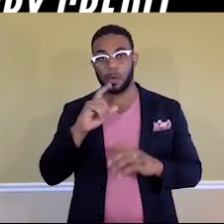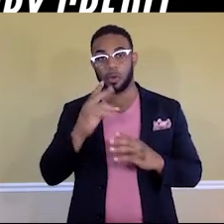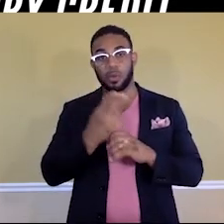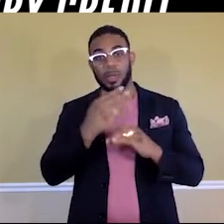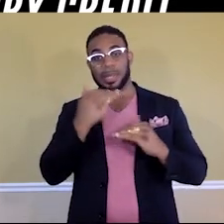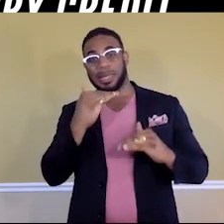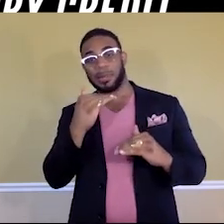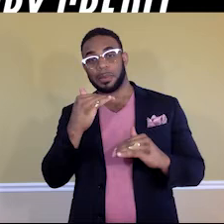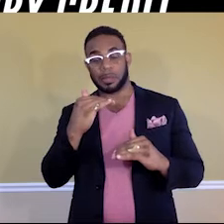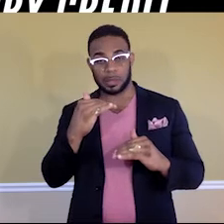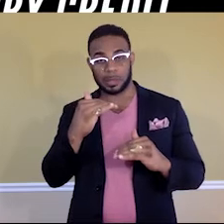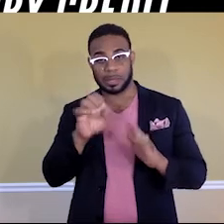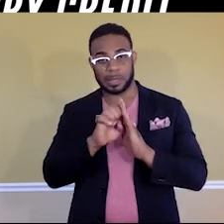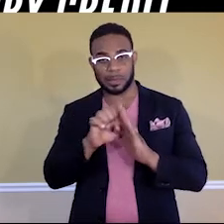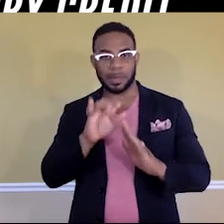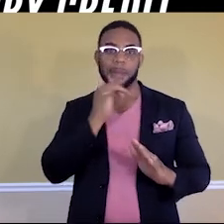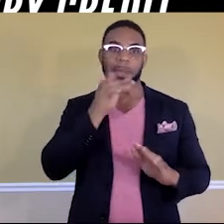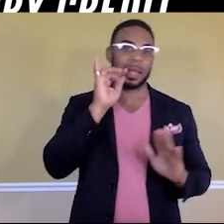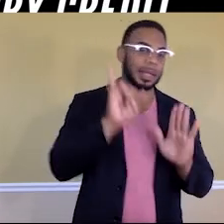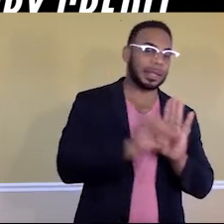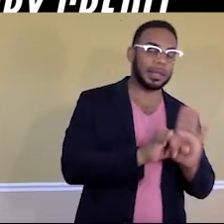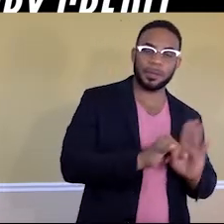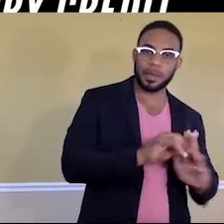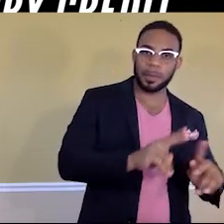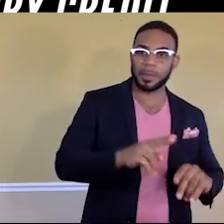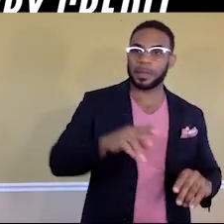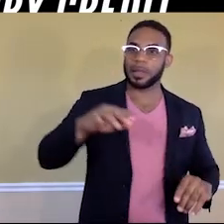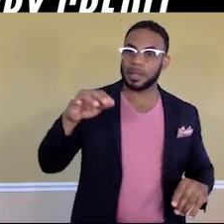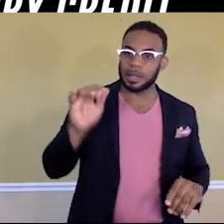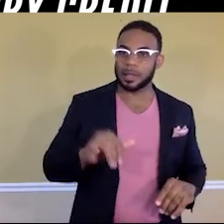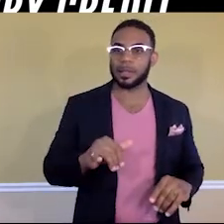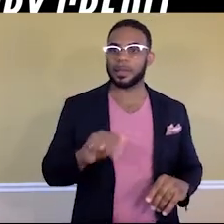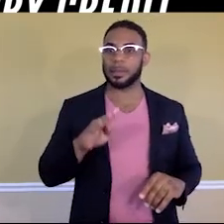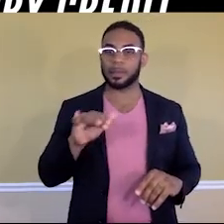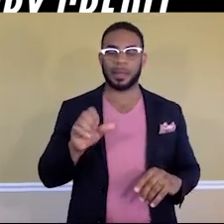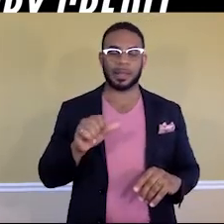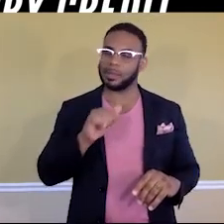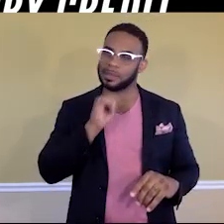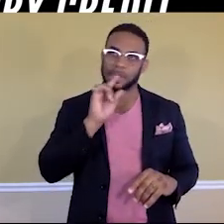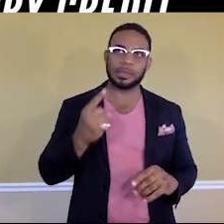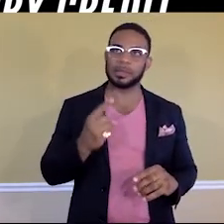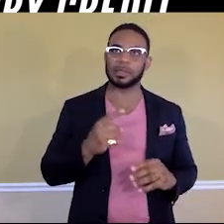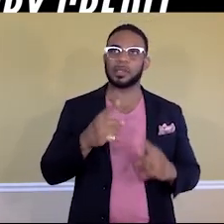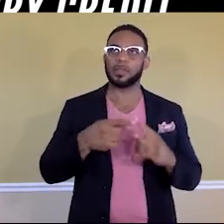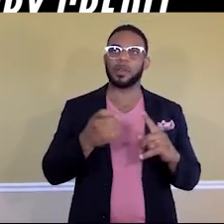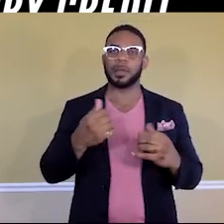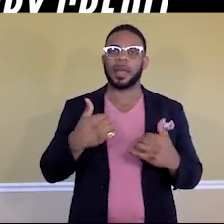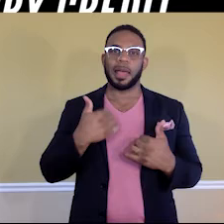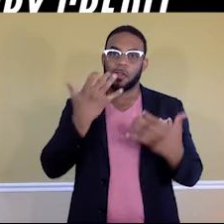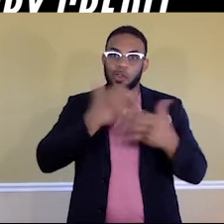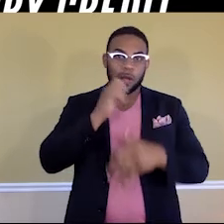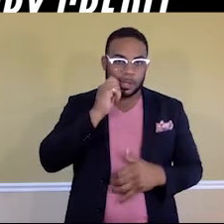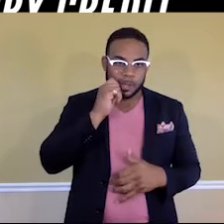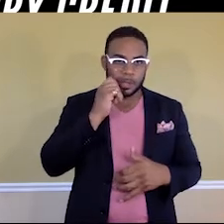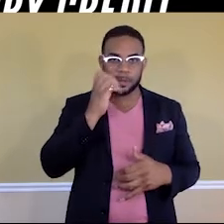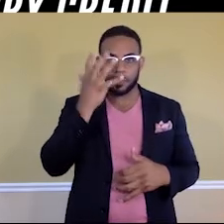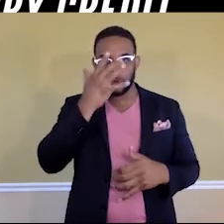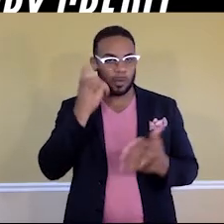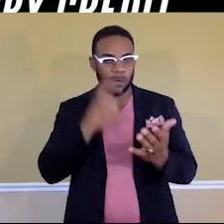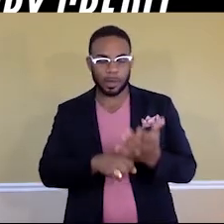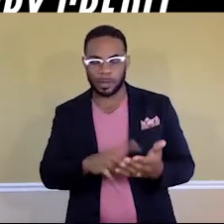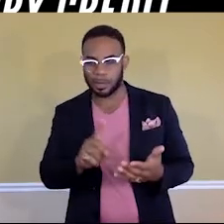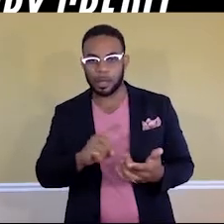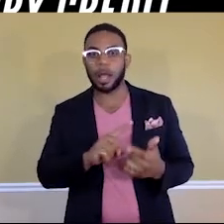then misidentify people. So that xenophobic bias is not just from having dark skin and facial